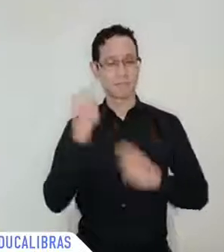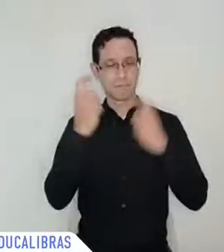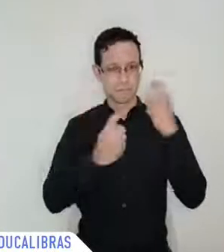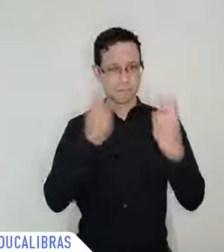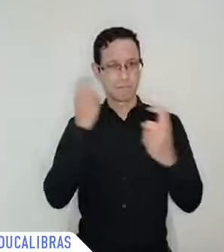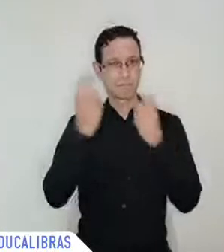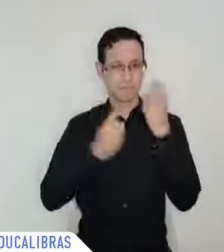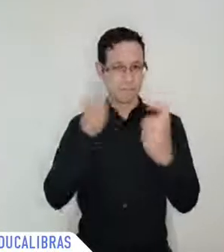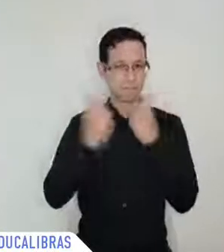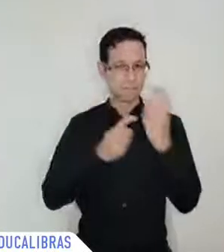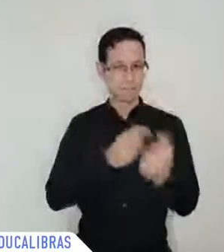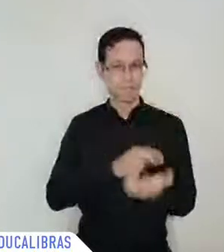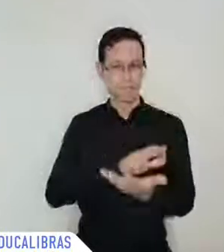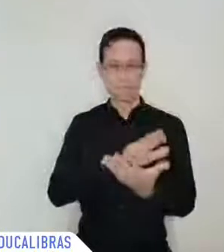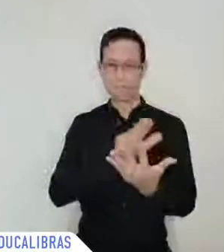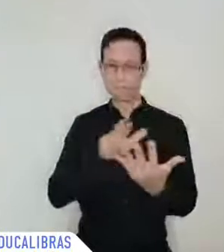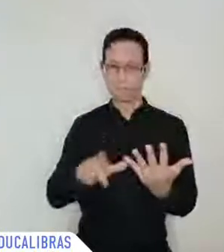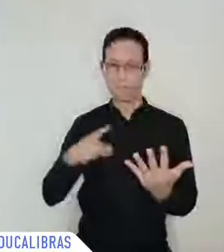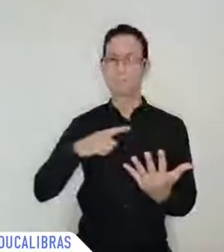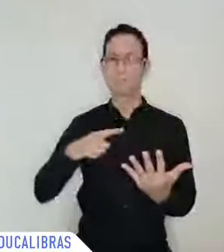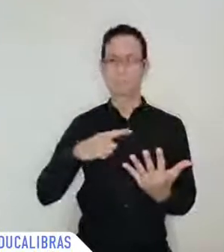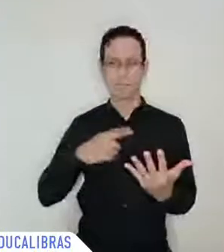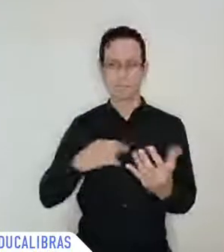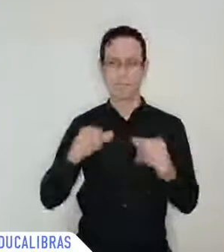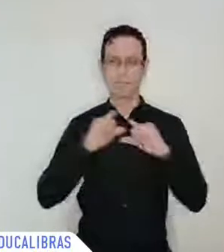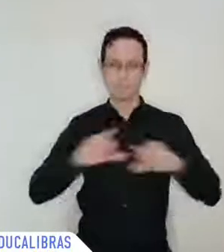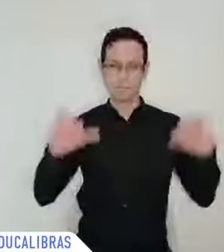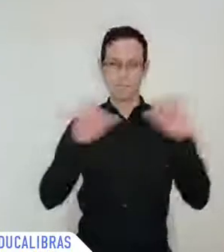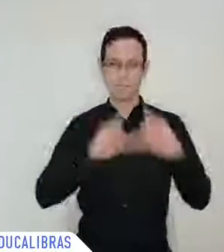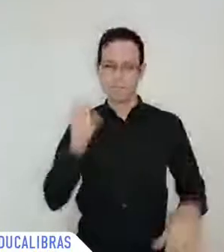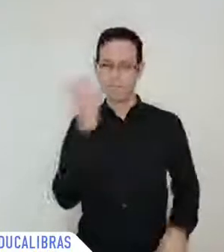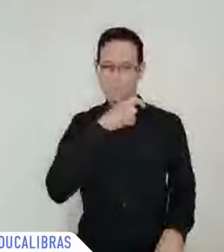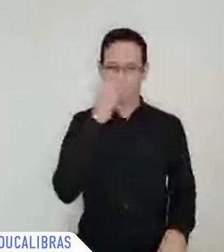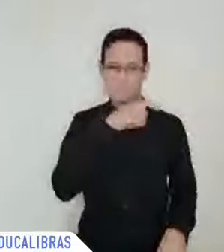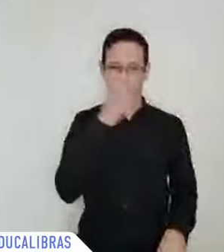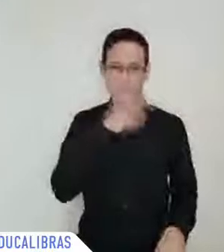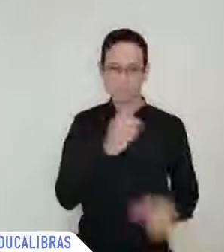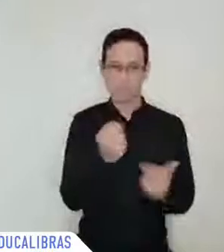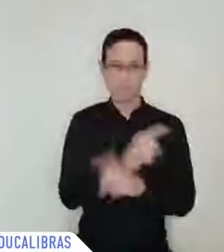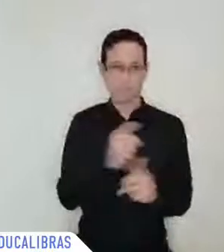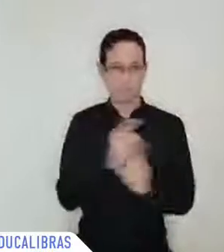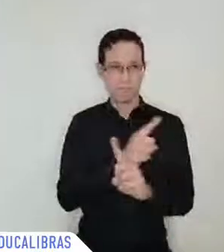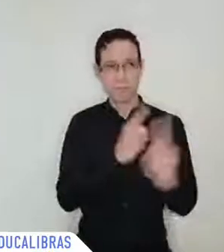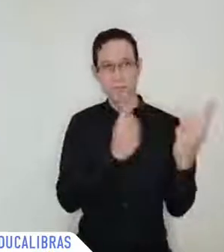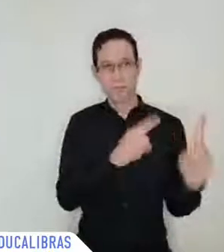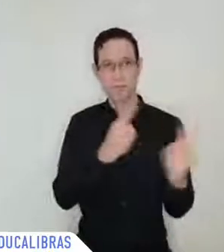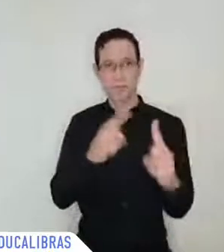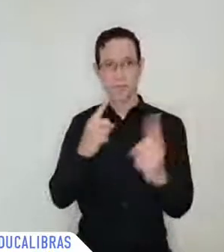And this is extremely important because there are many campaigns,